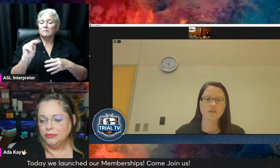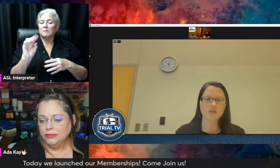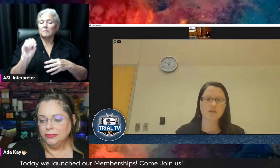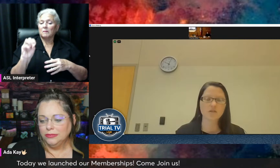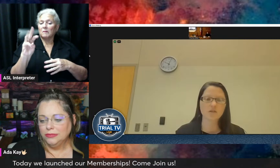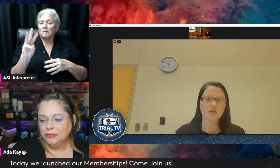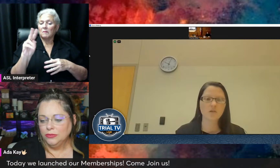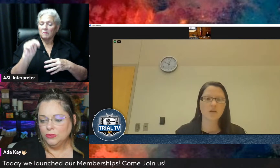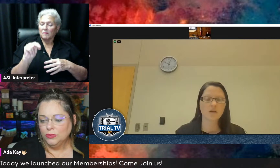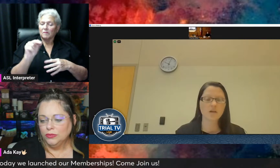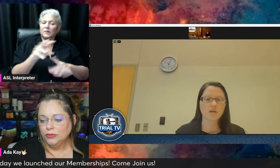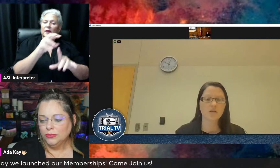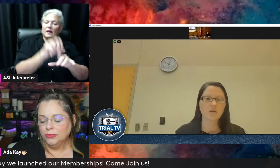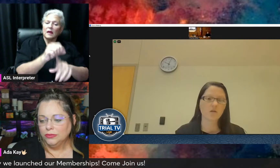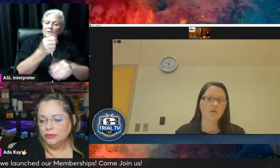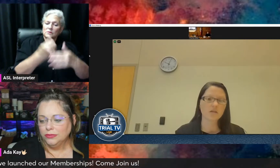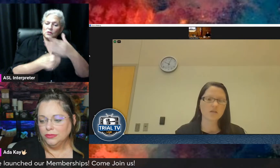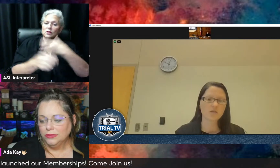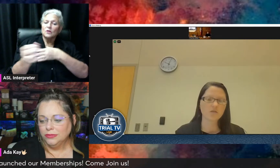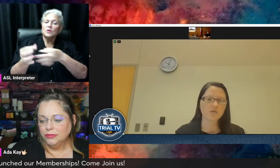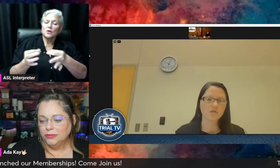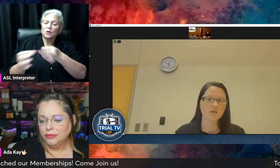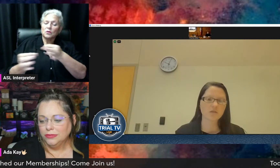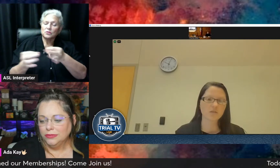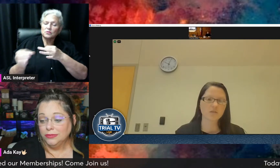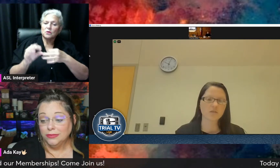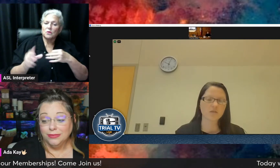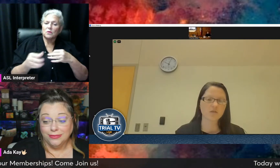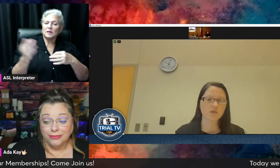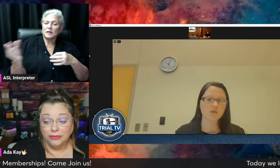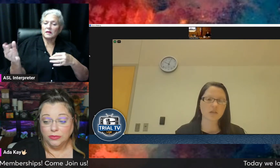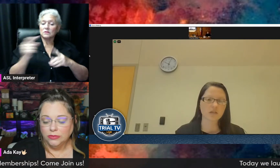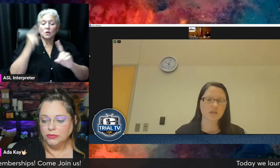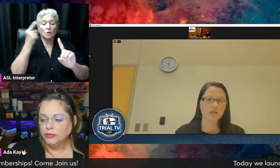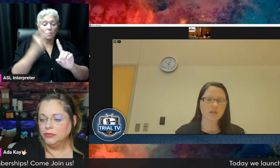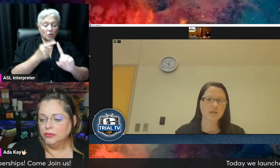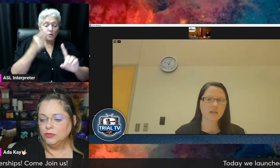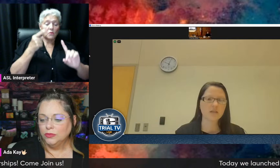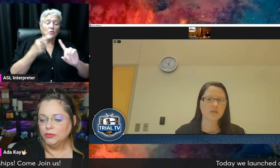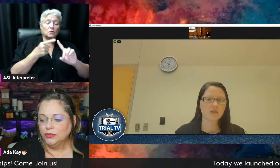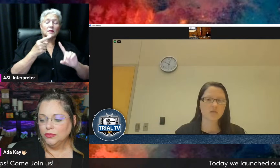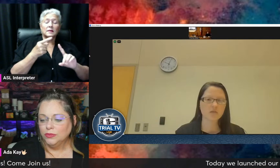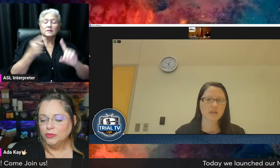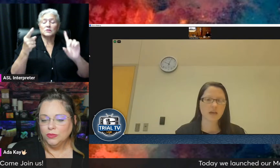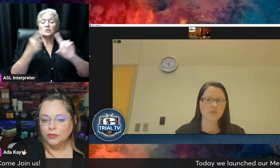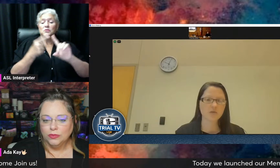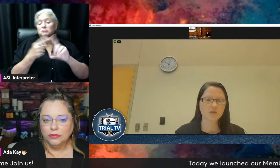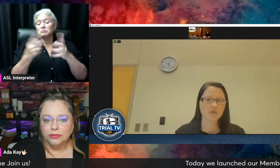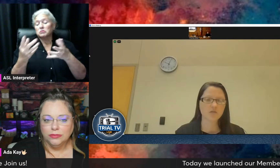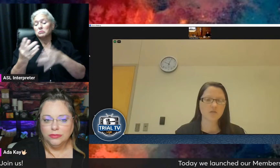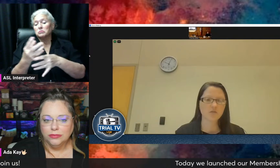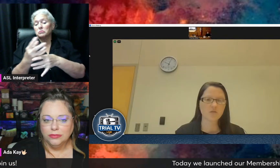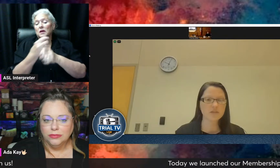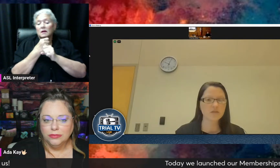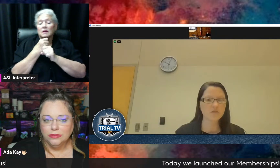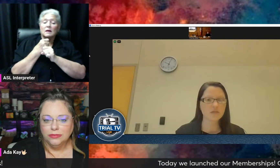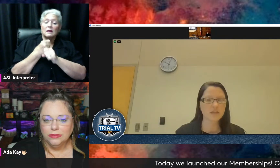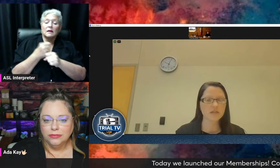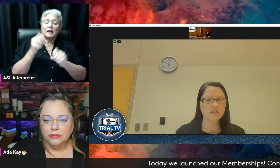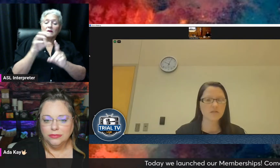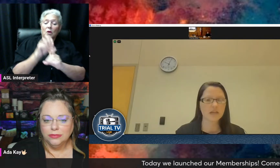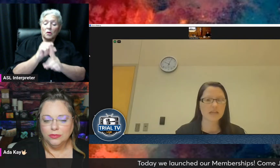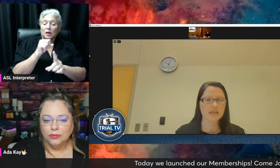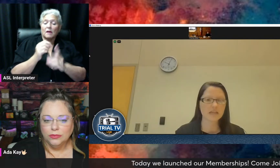controlled conditions where the goal is to record someone's friction ridge skin. These are generally captured through